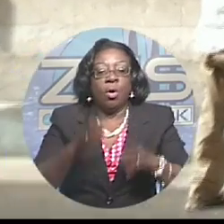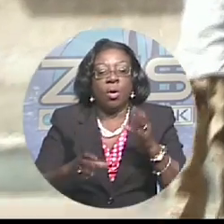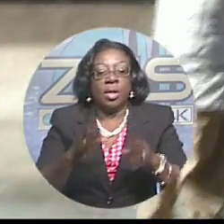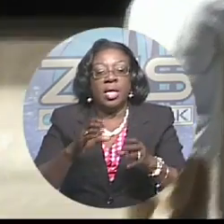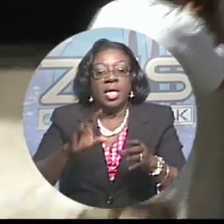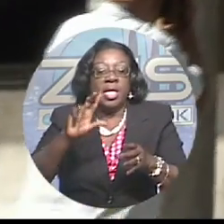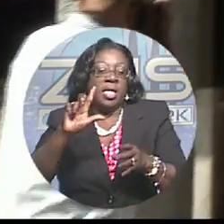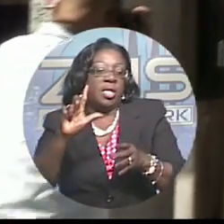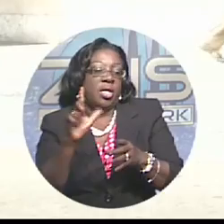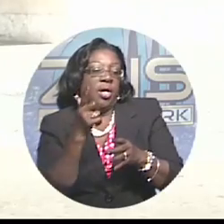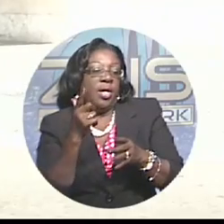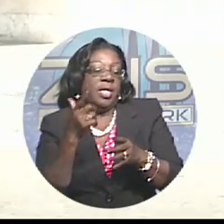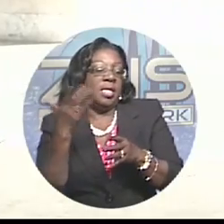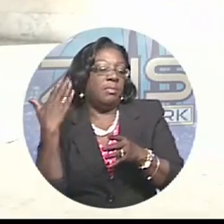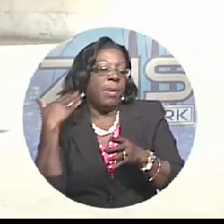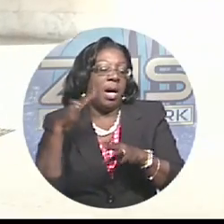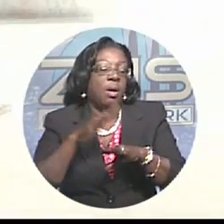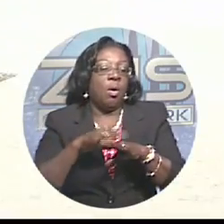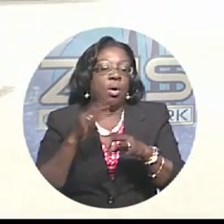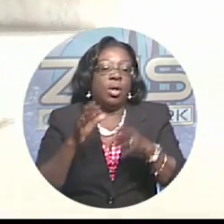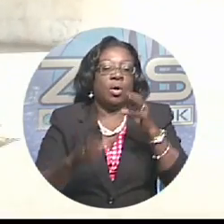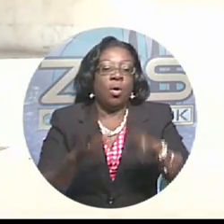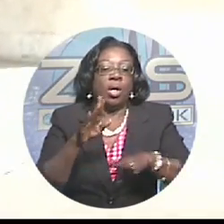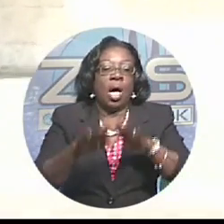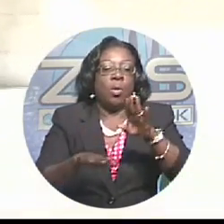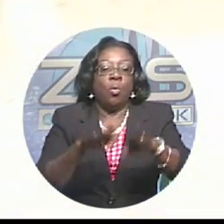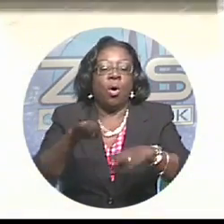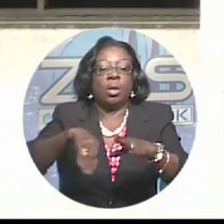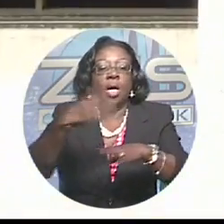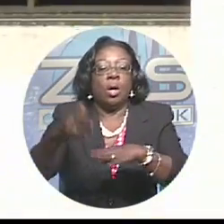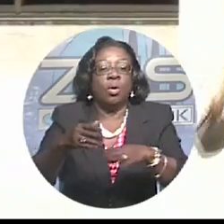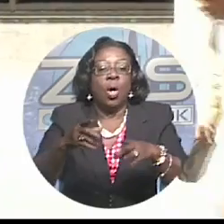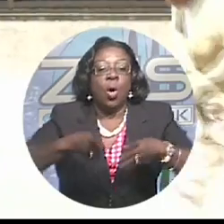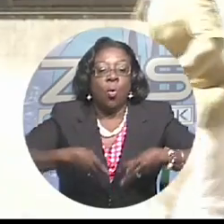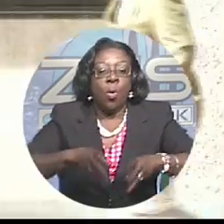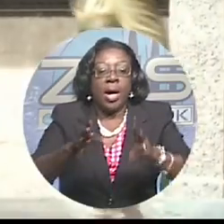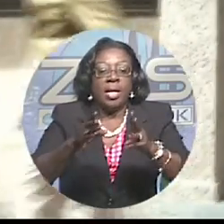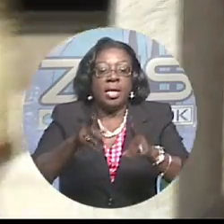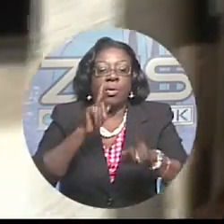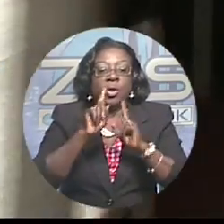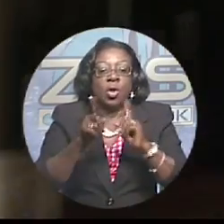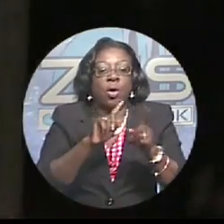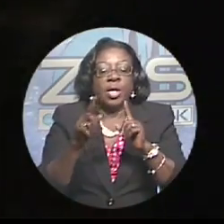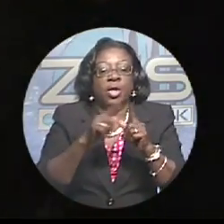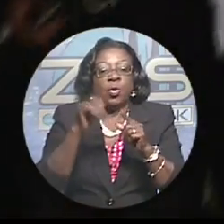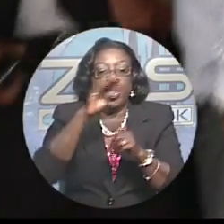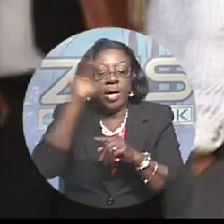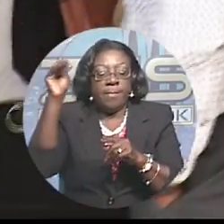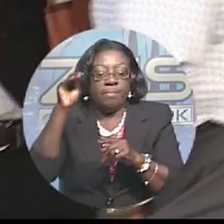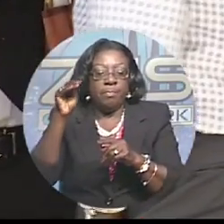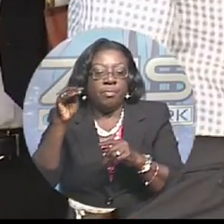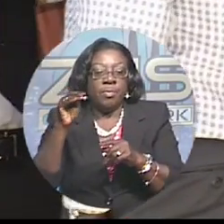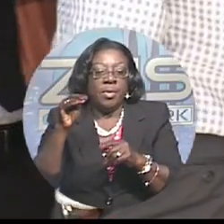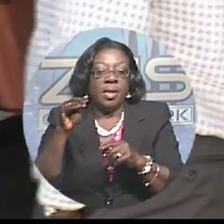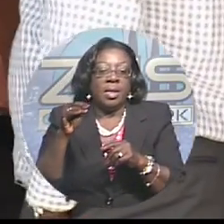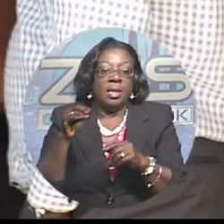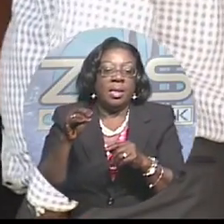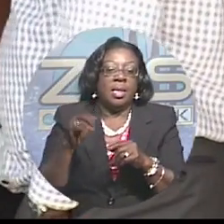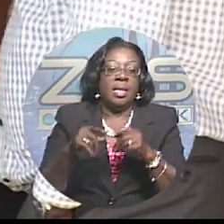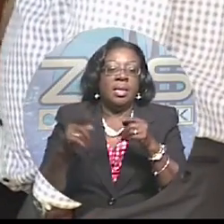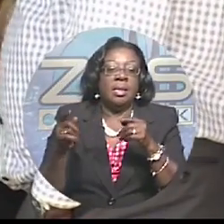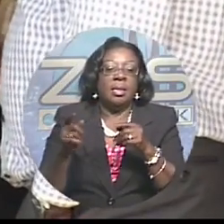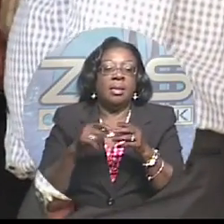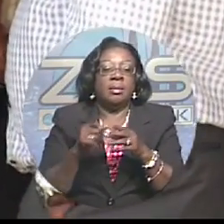on the court and walked out of the courtroom while being addressed by the panel. She also said he defied the court's reasonable request